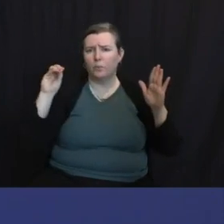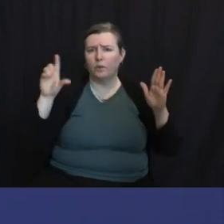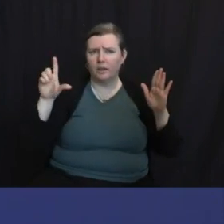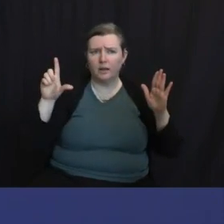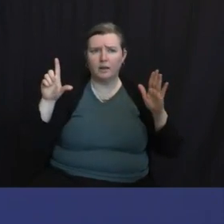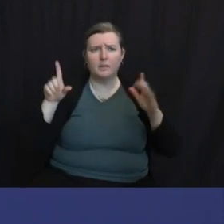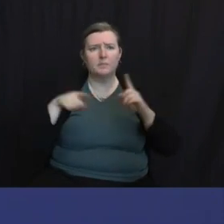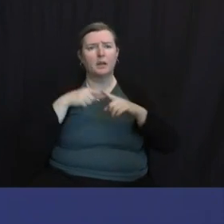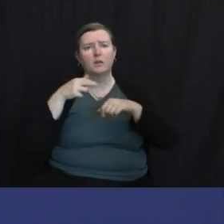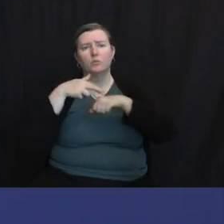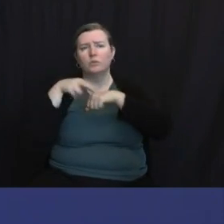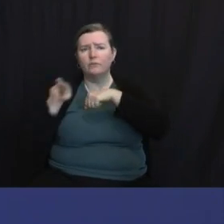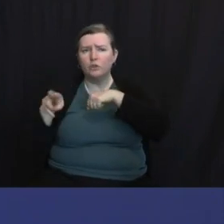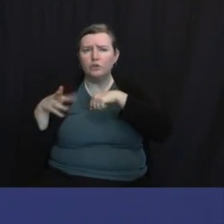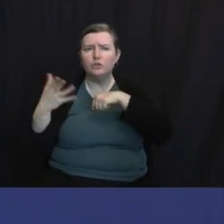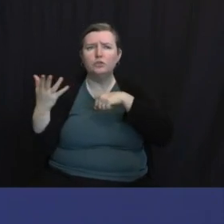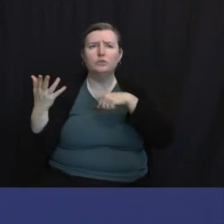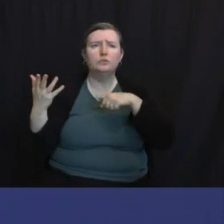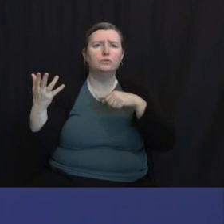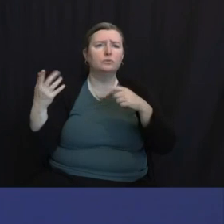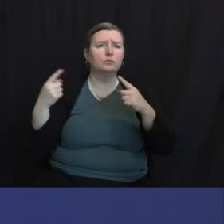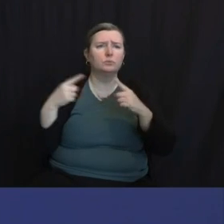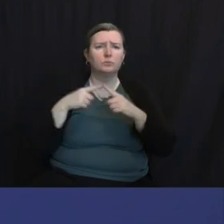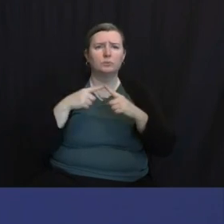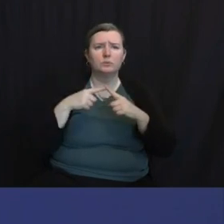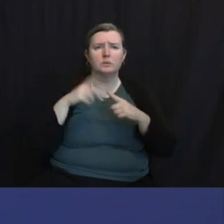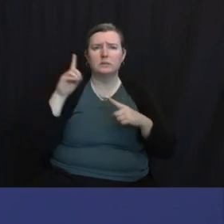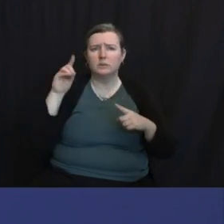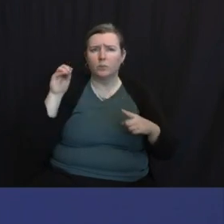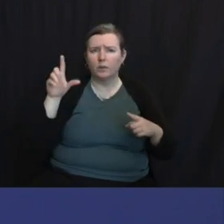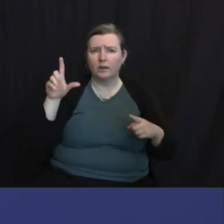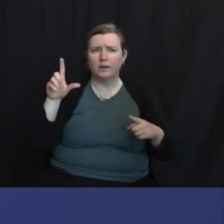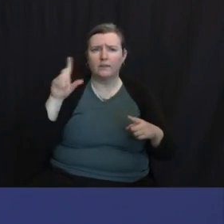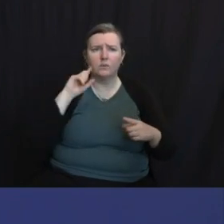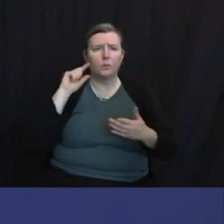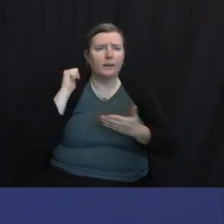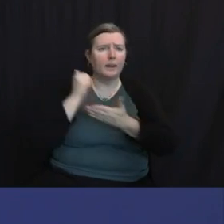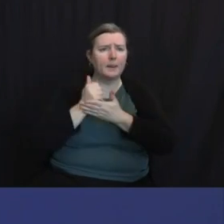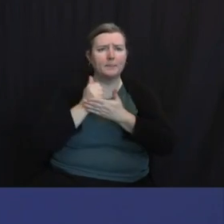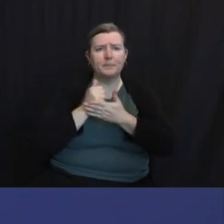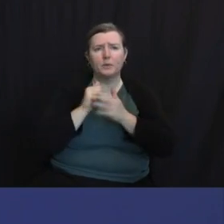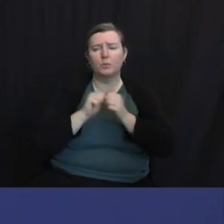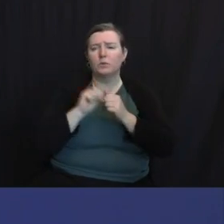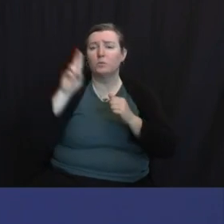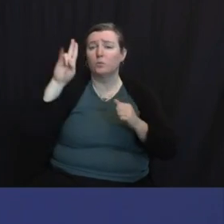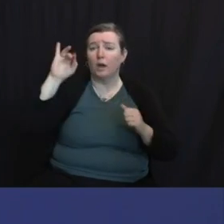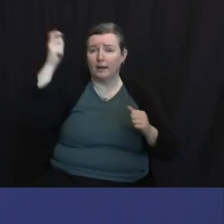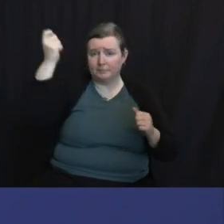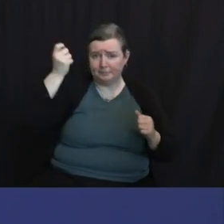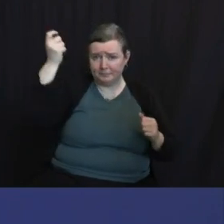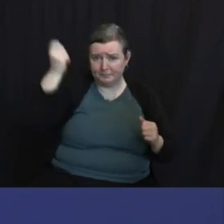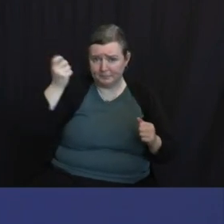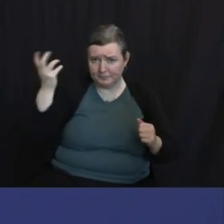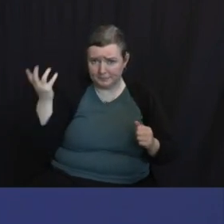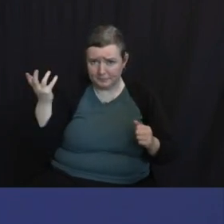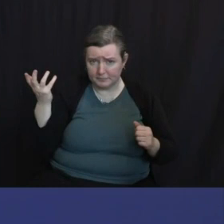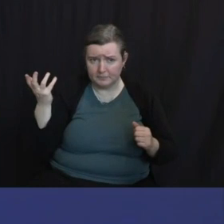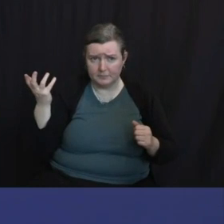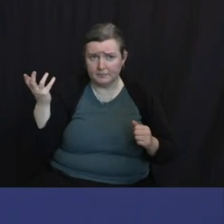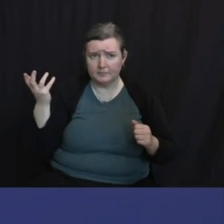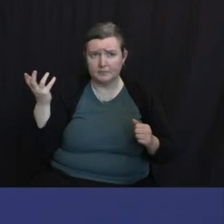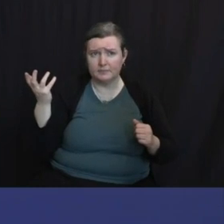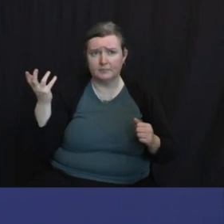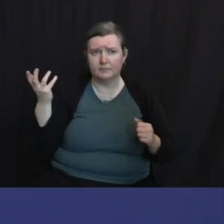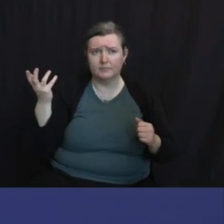can make to the Department of Labor for assistance on unemployment. I'm wondering what the rationale behind that policy